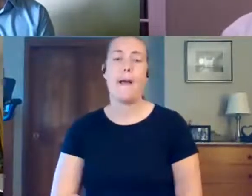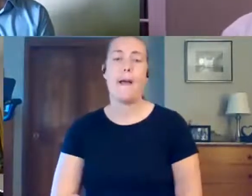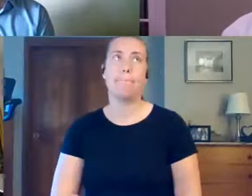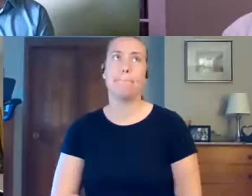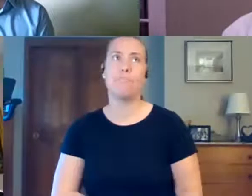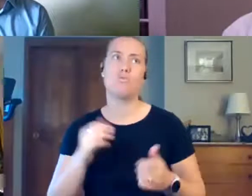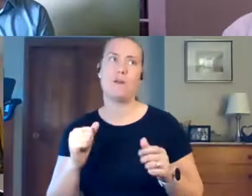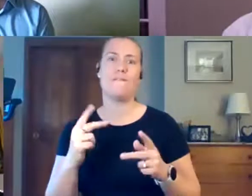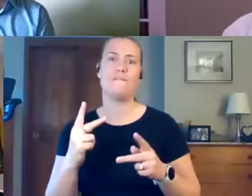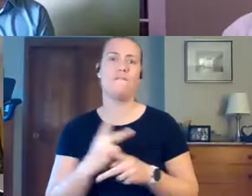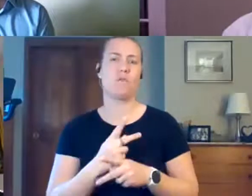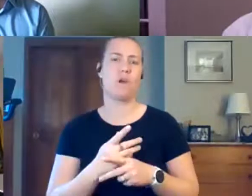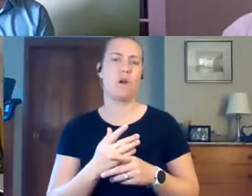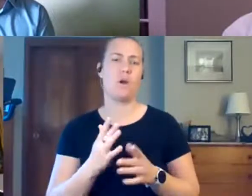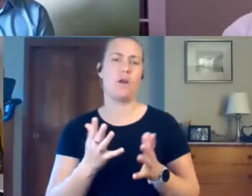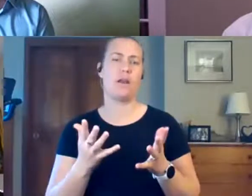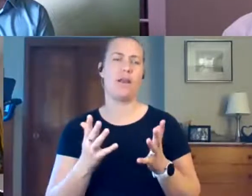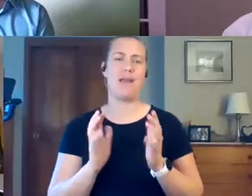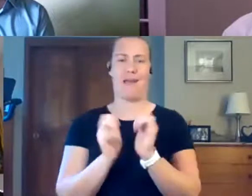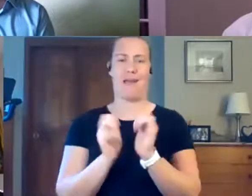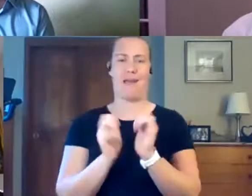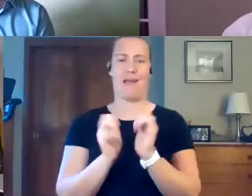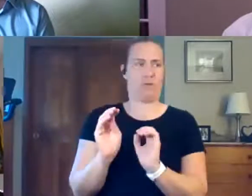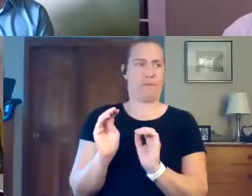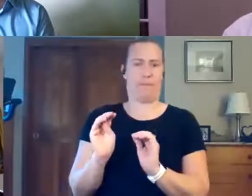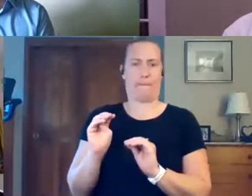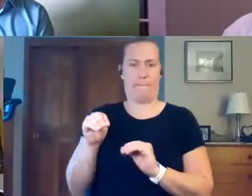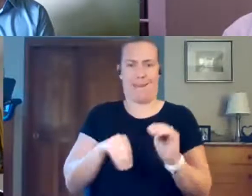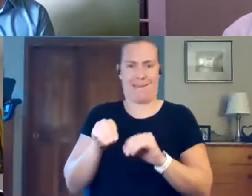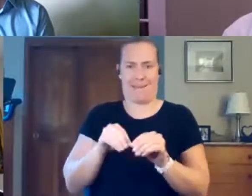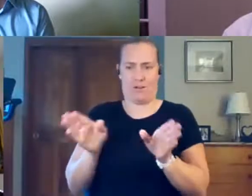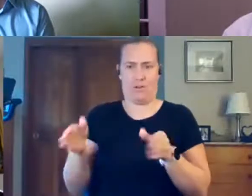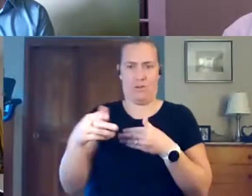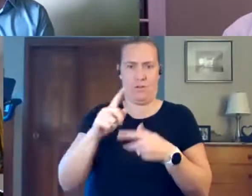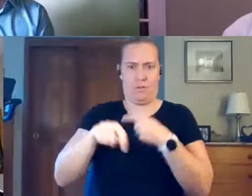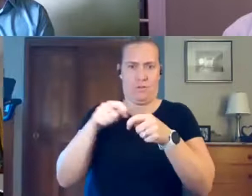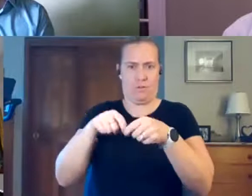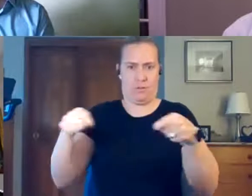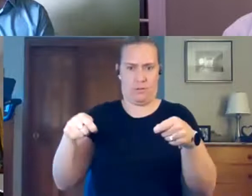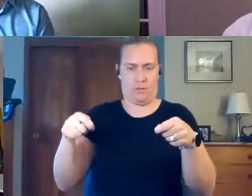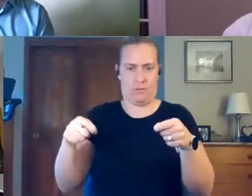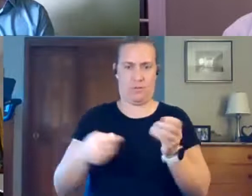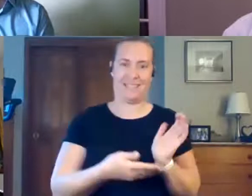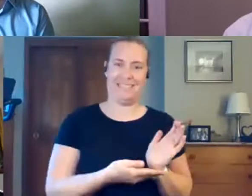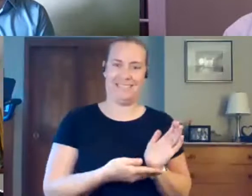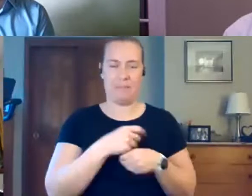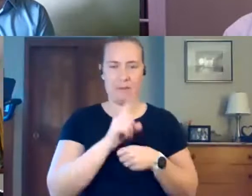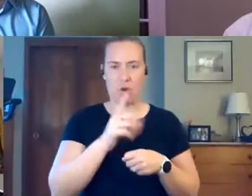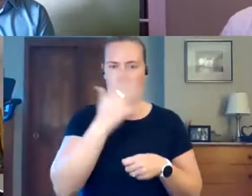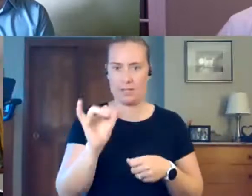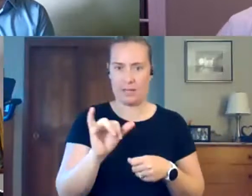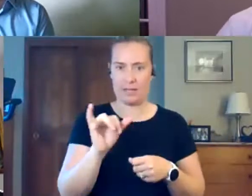what, how to package this so that it's appealing and usable.